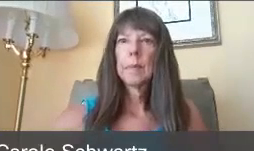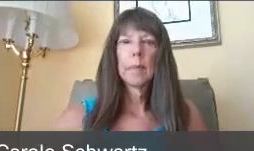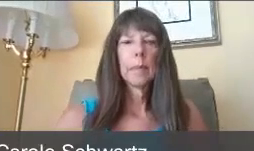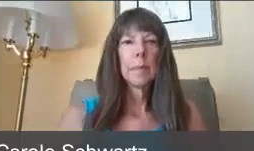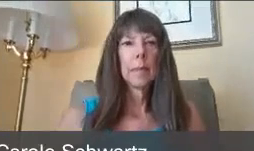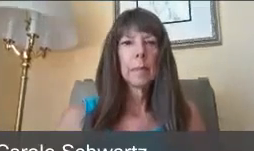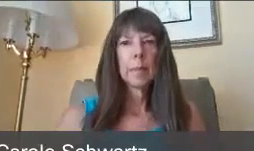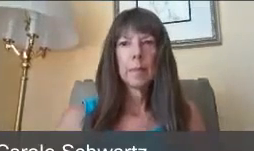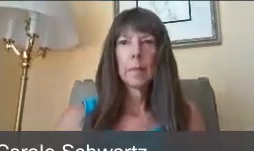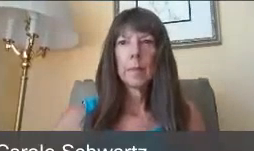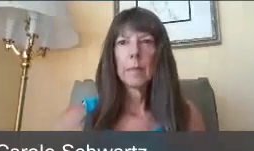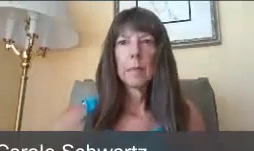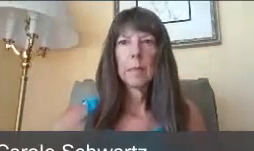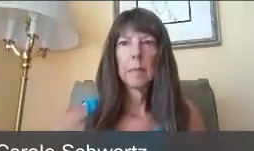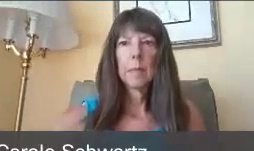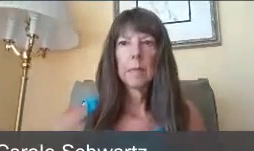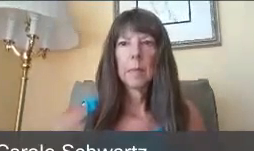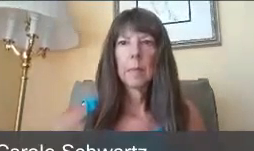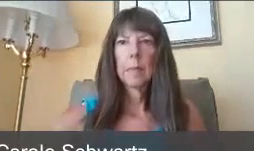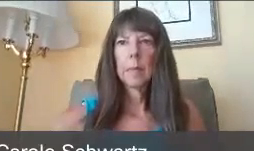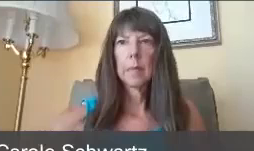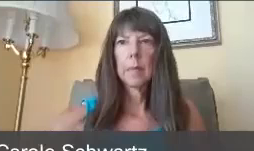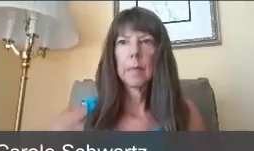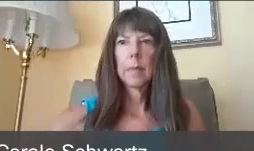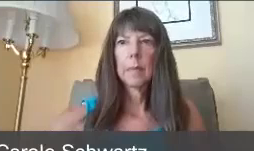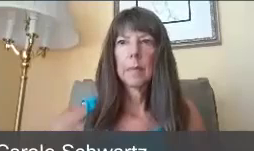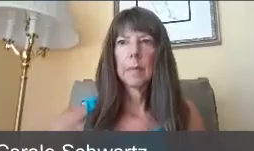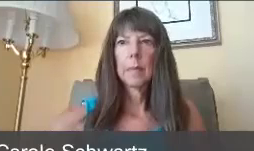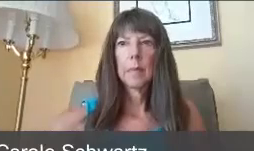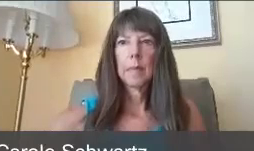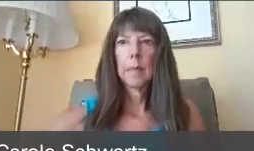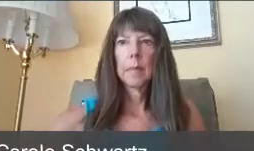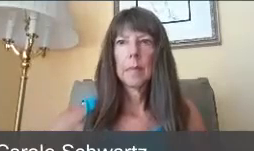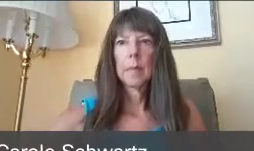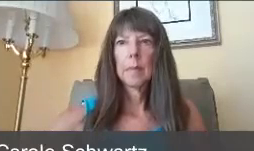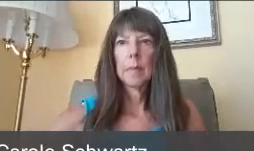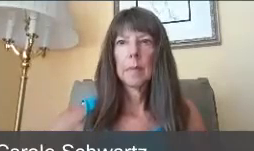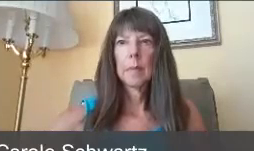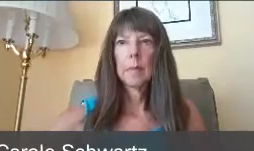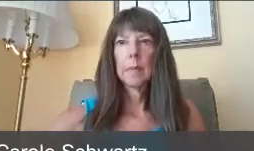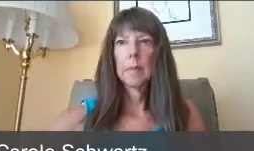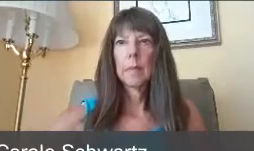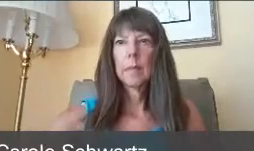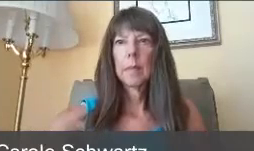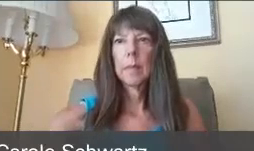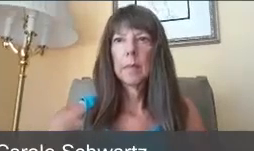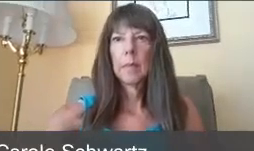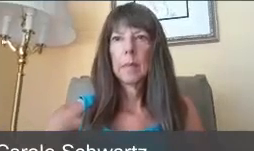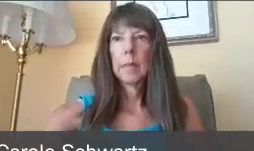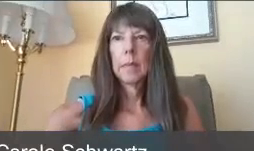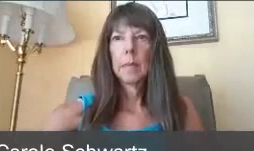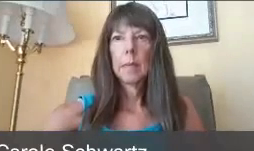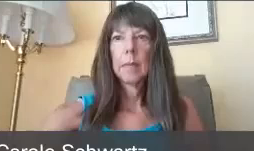adult participant in the program. This pre and post interprofessional socialization valuing scale